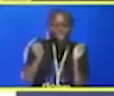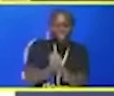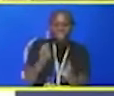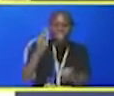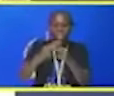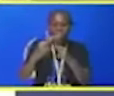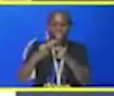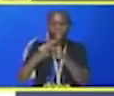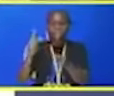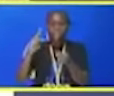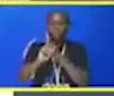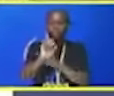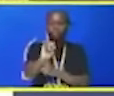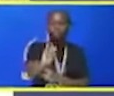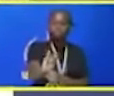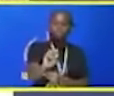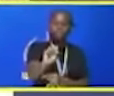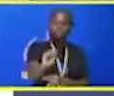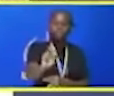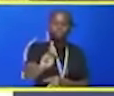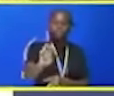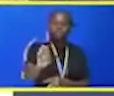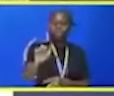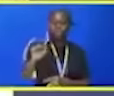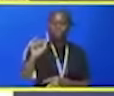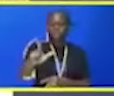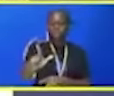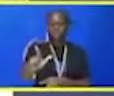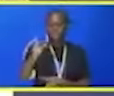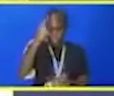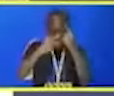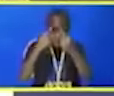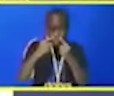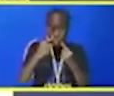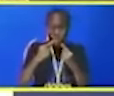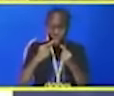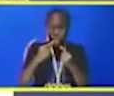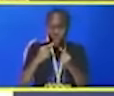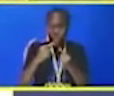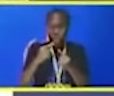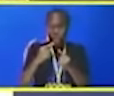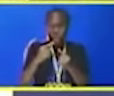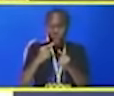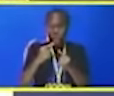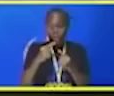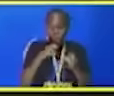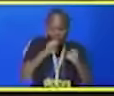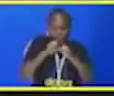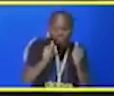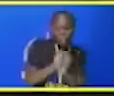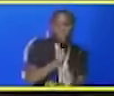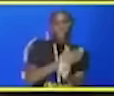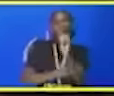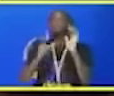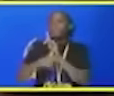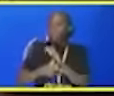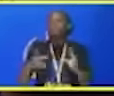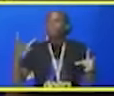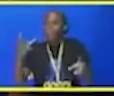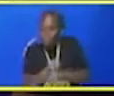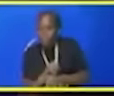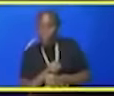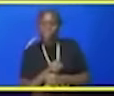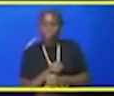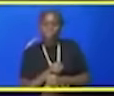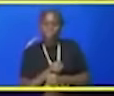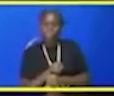as a prince you have had power with God and prevailed. He touched the hollow of his thigh and blessed him. The Bible says